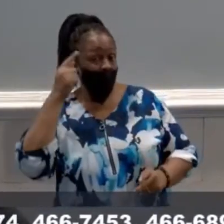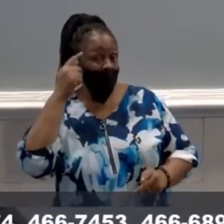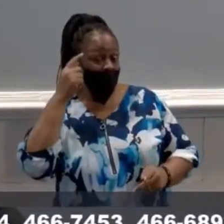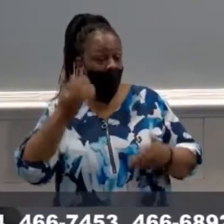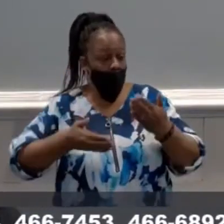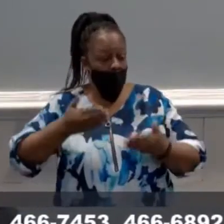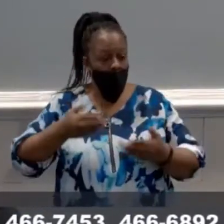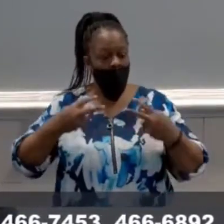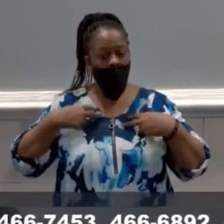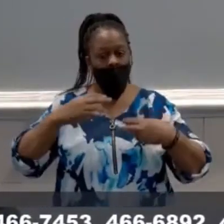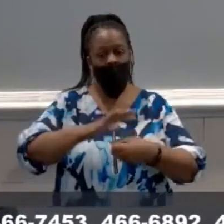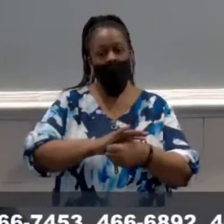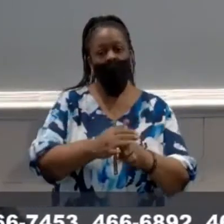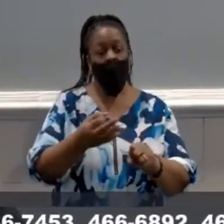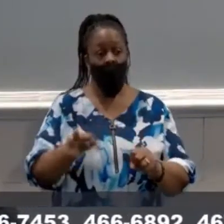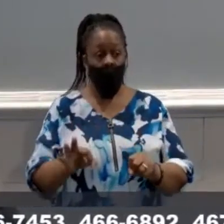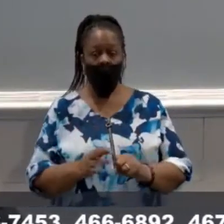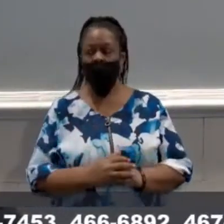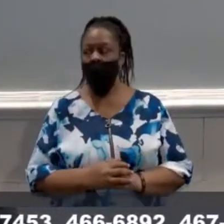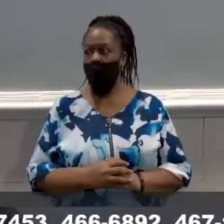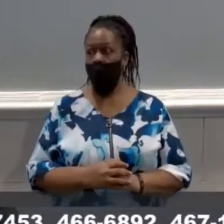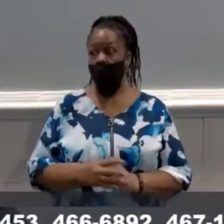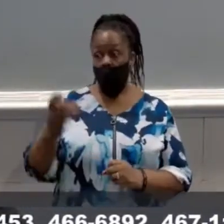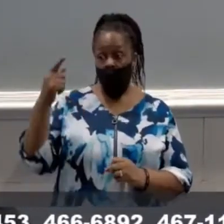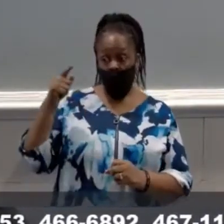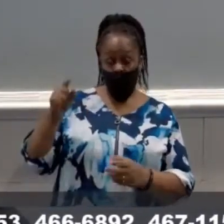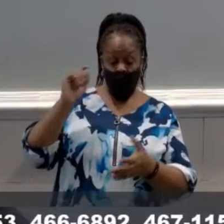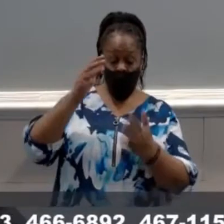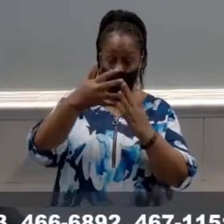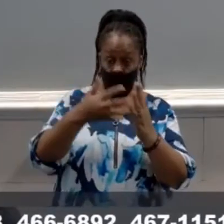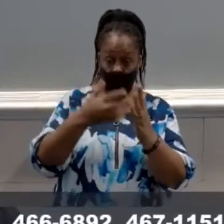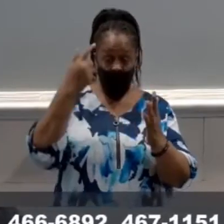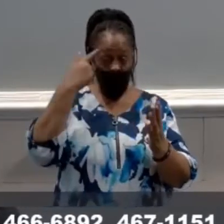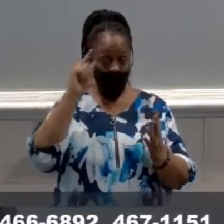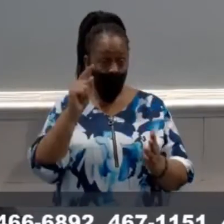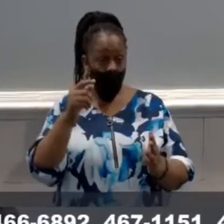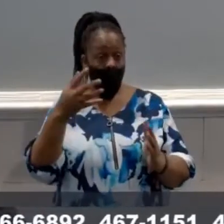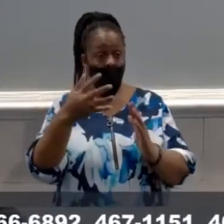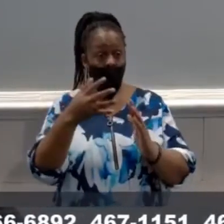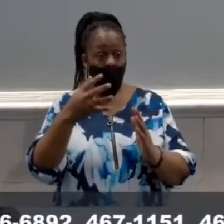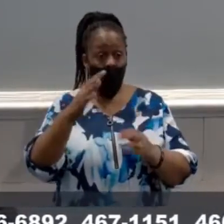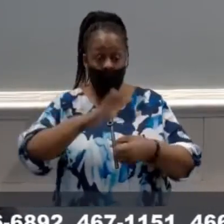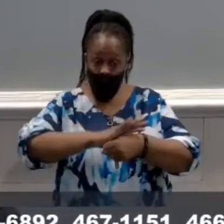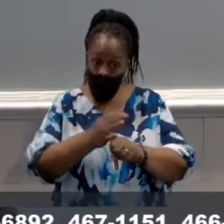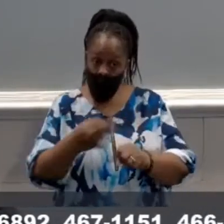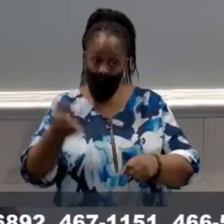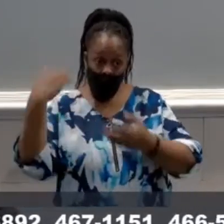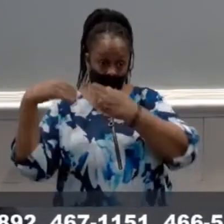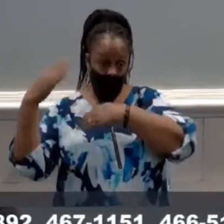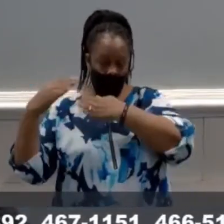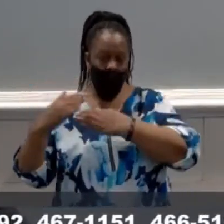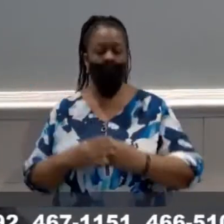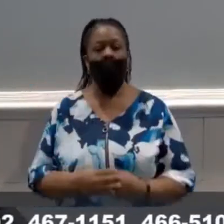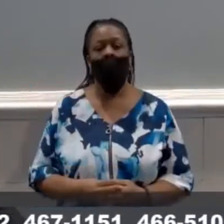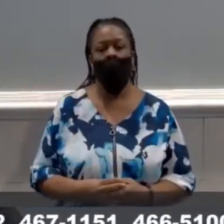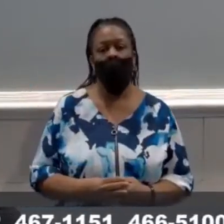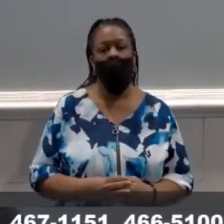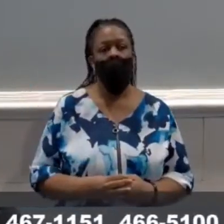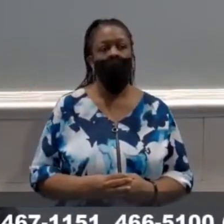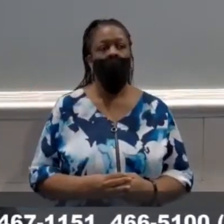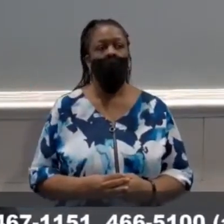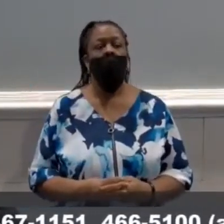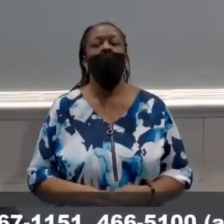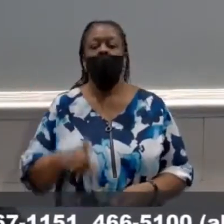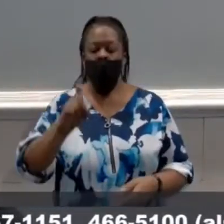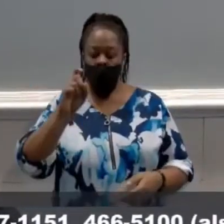positive for COVID before? And also, be ensured to know that you must